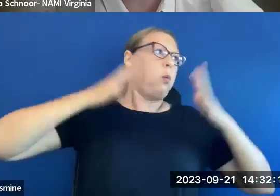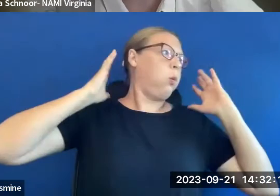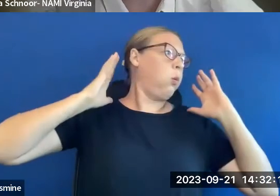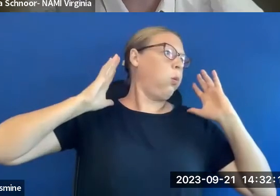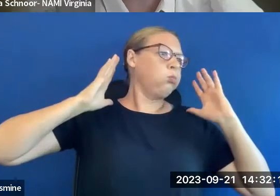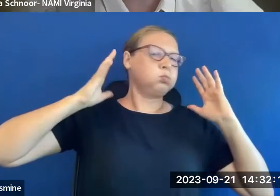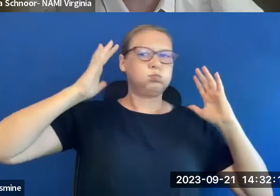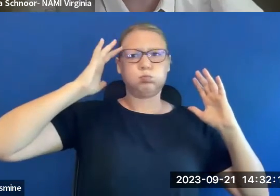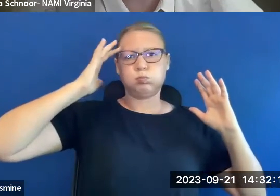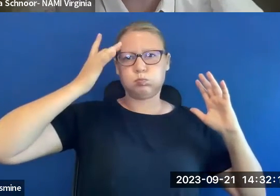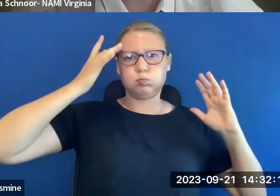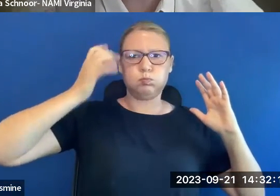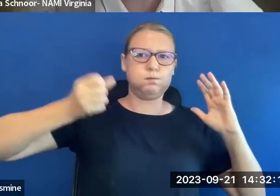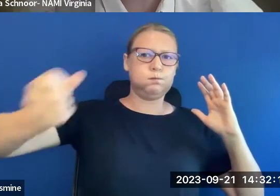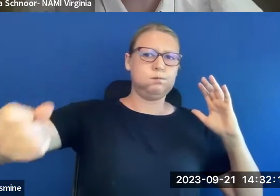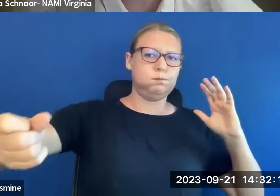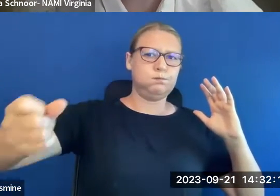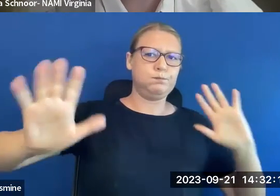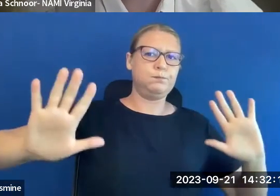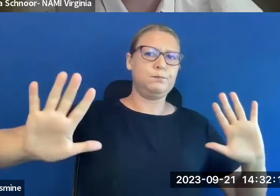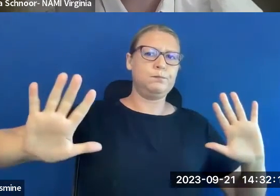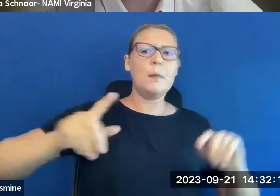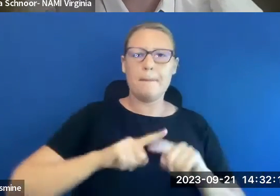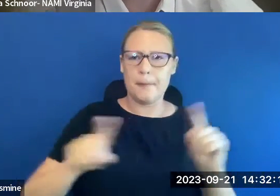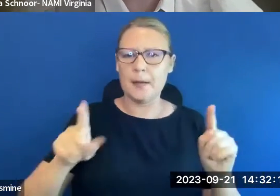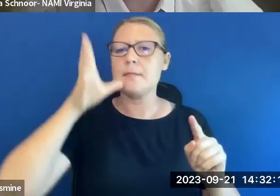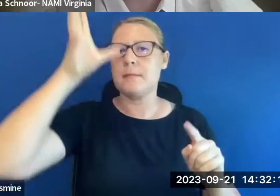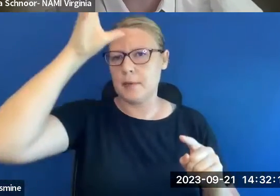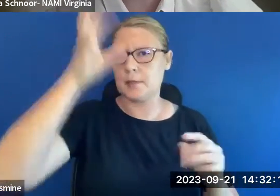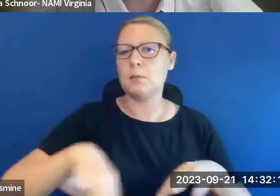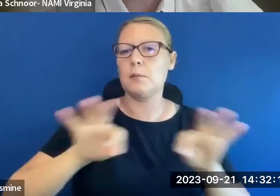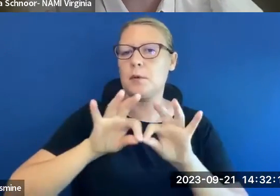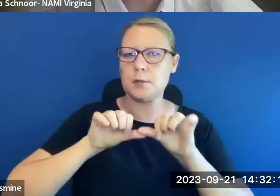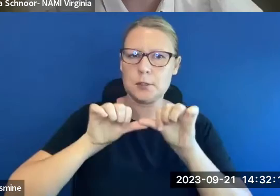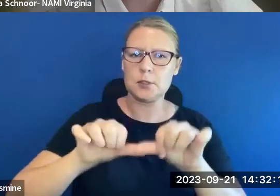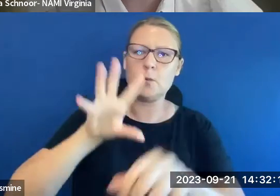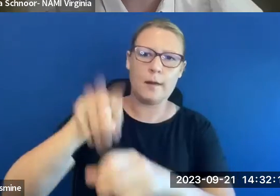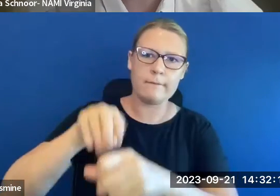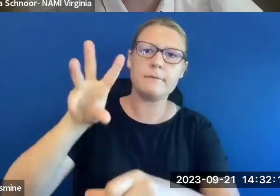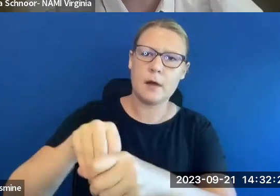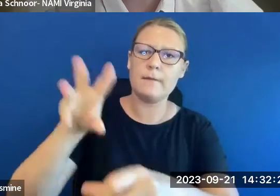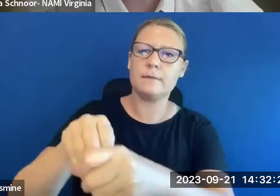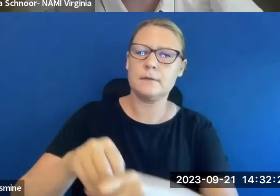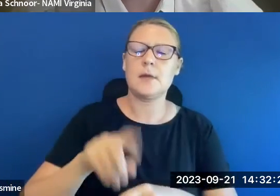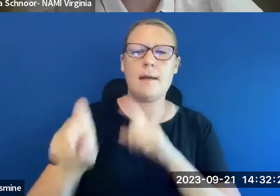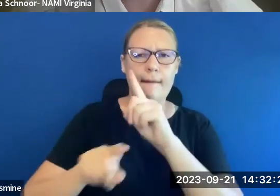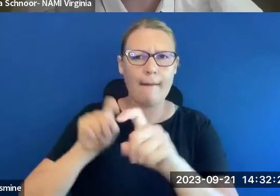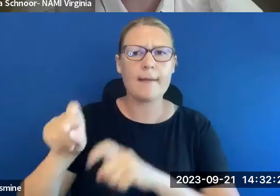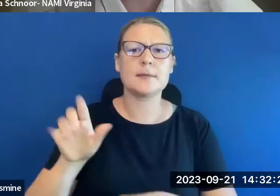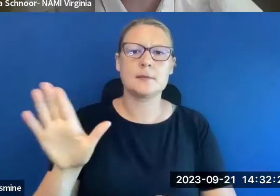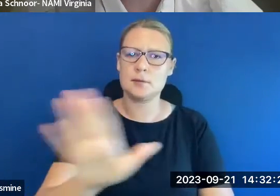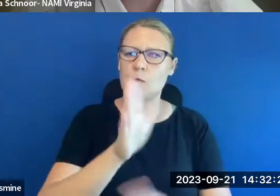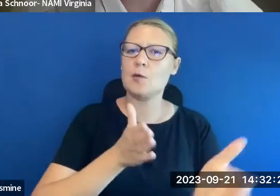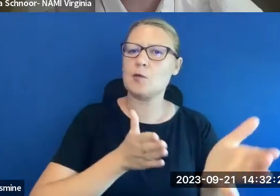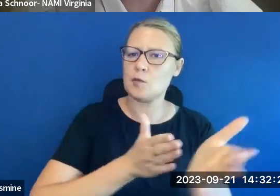we need to make sure that you stay involved. And yes, like Miranda said, ask the questions. You have the right.